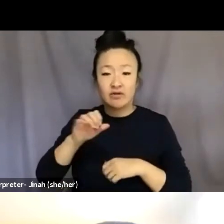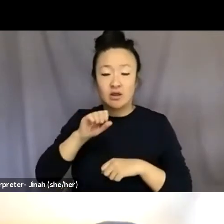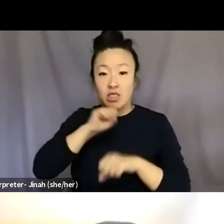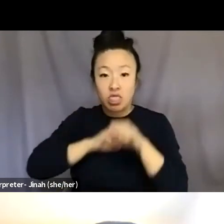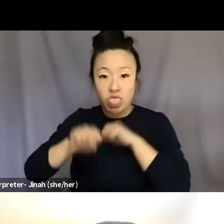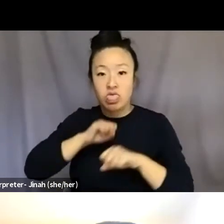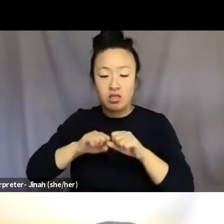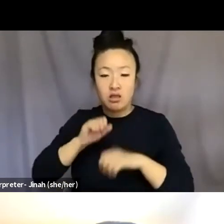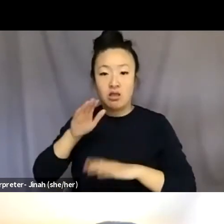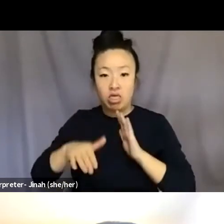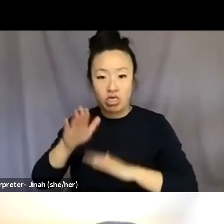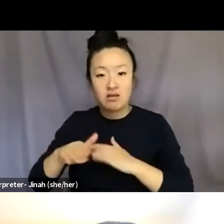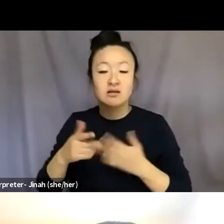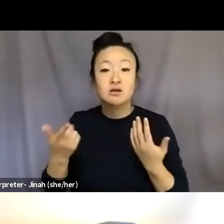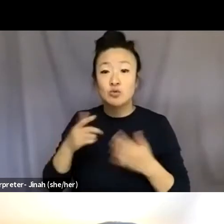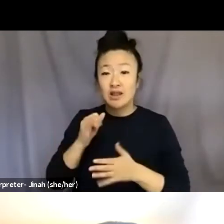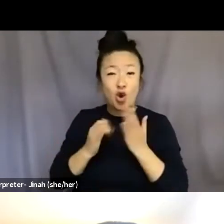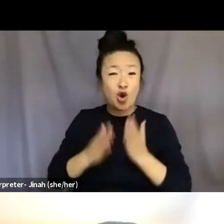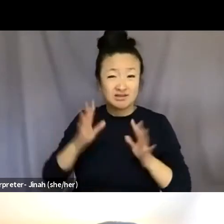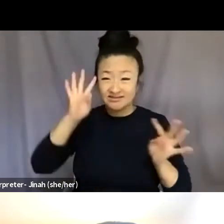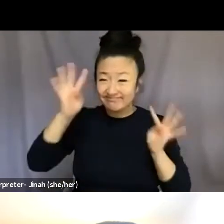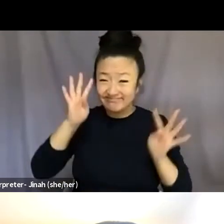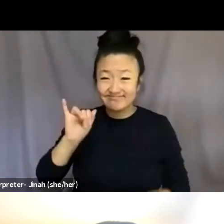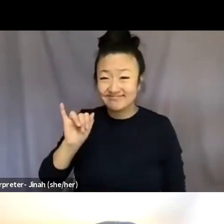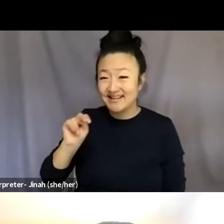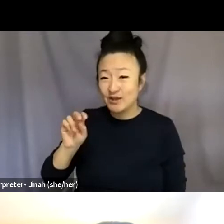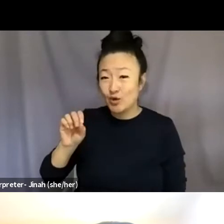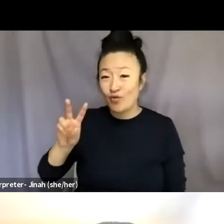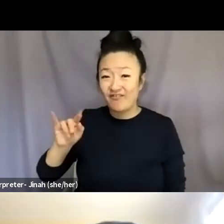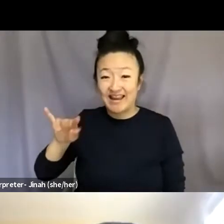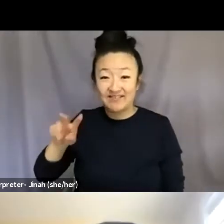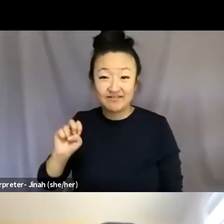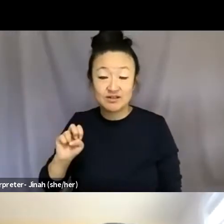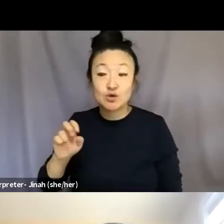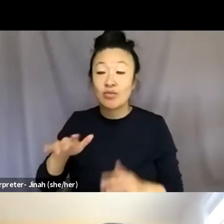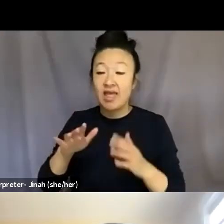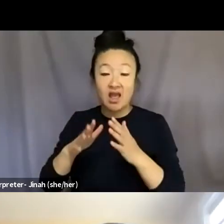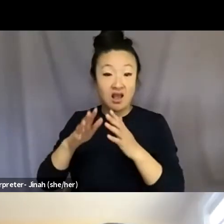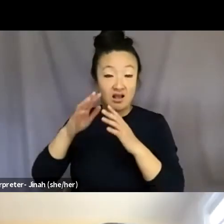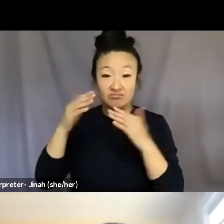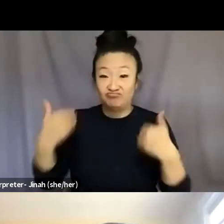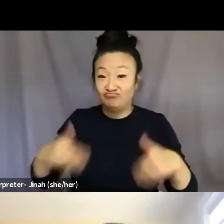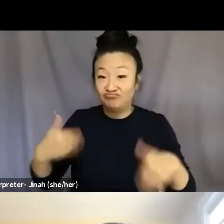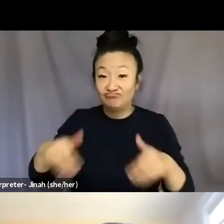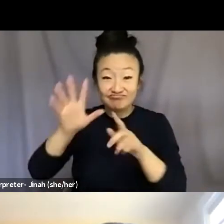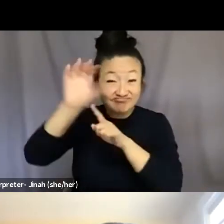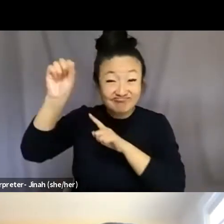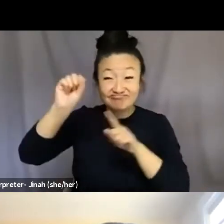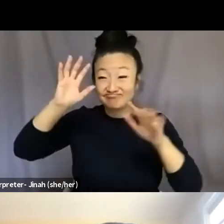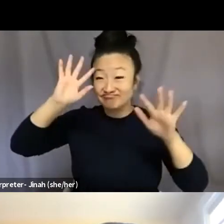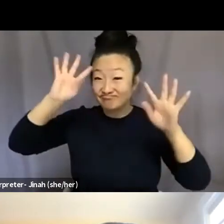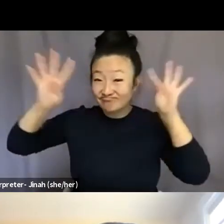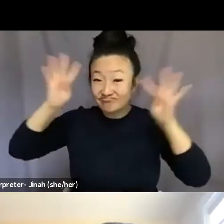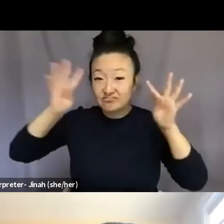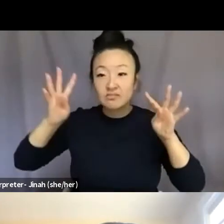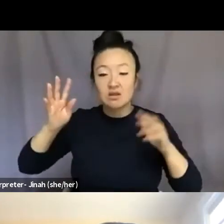are nothing if not innovative. So the level of innovation that has happened throughout the last year, and that I think there will be an expectation